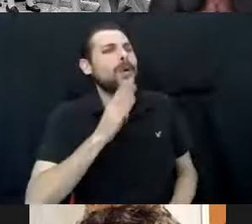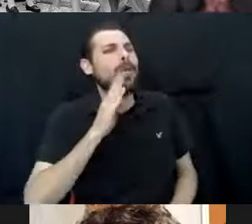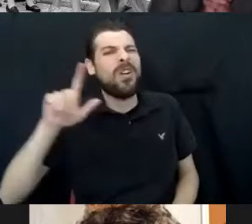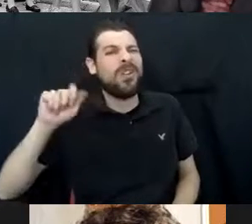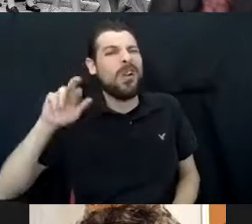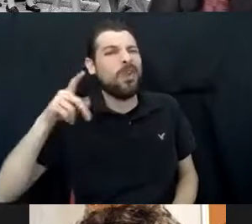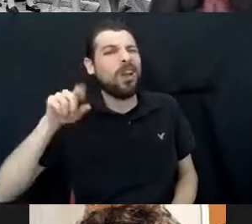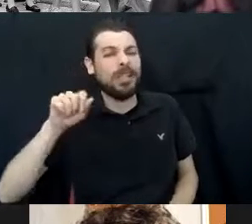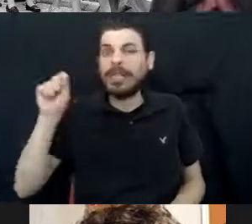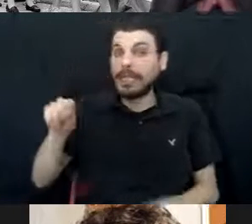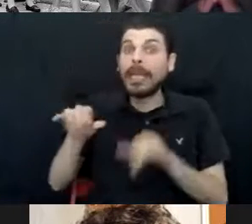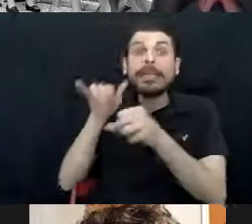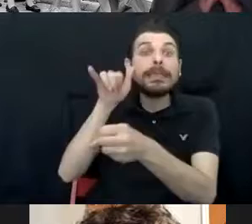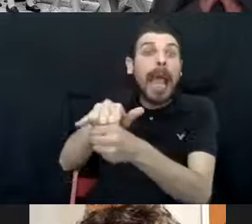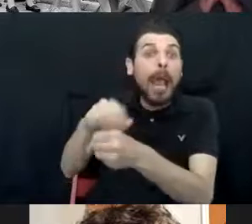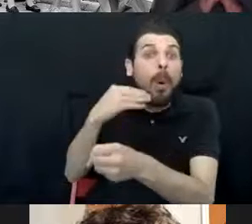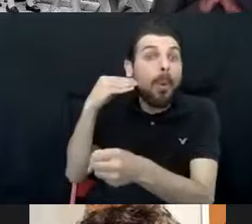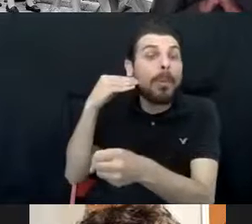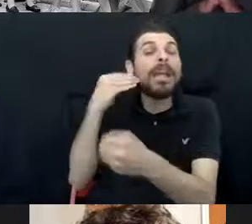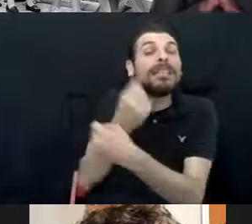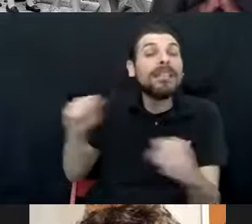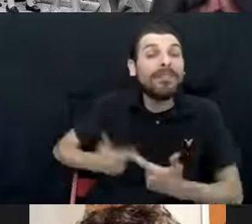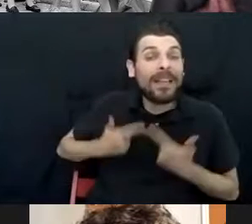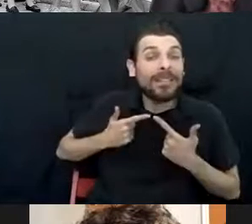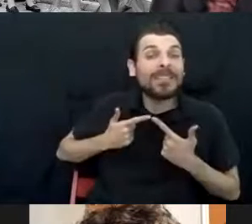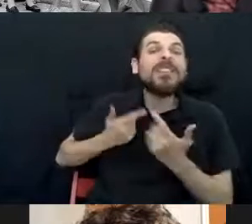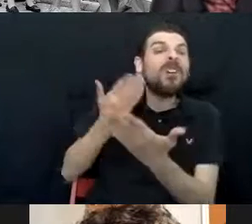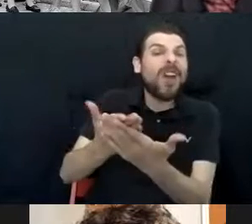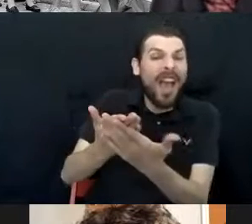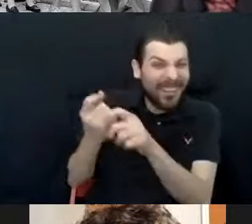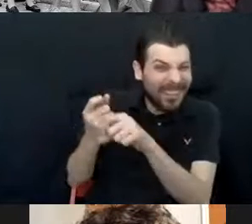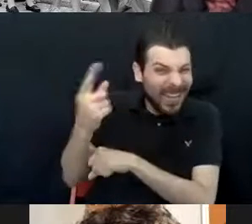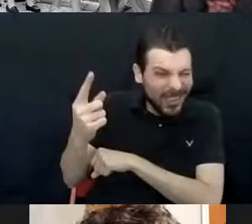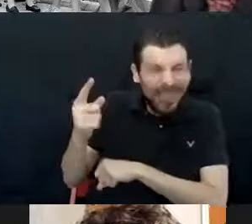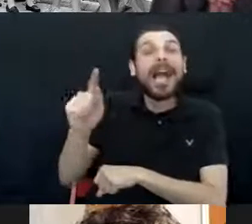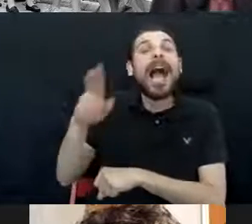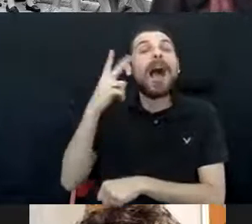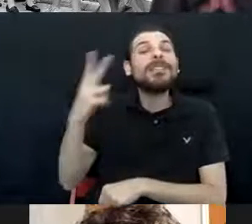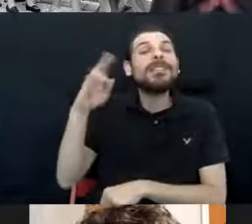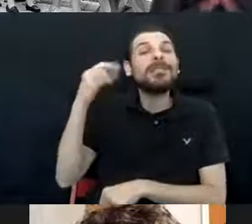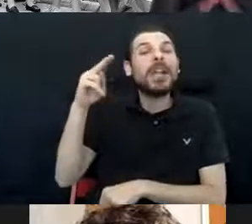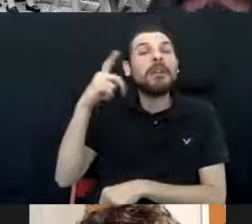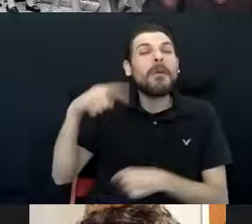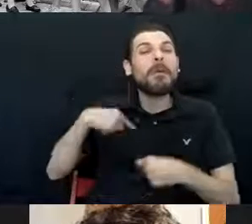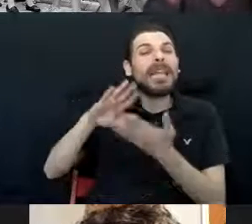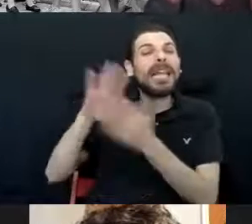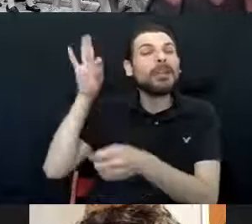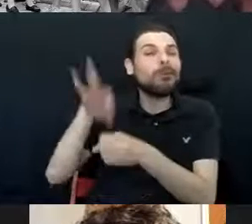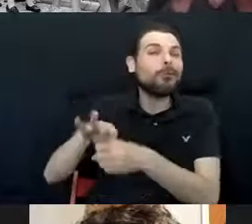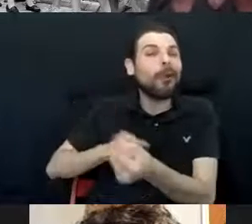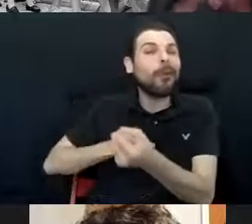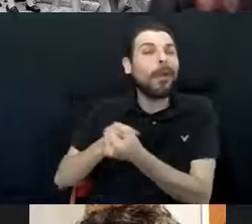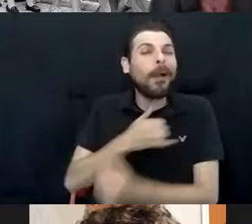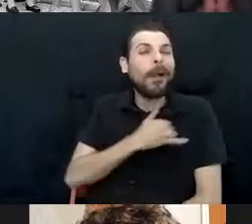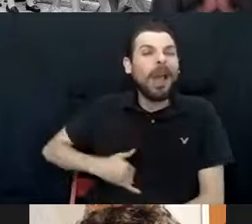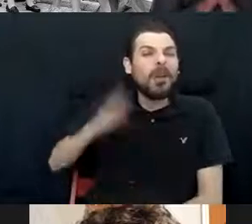home, save lives, and make sure we get there. I love y'all. See you in January at the inauguration, where we'll be signing